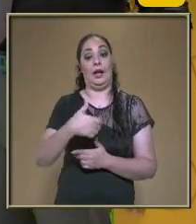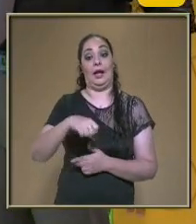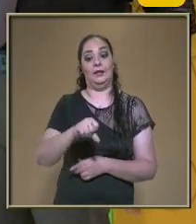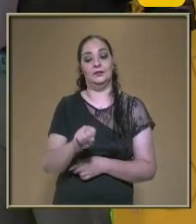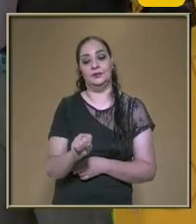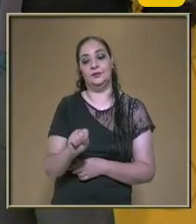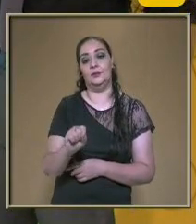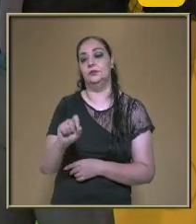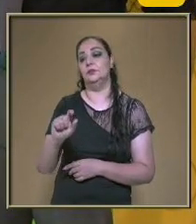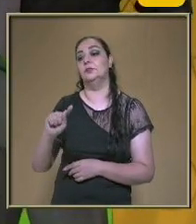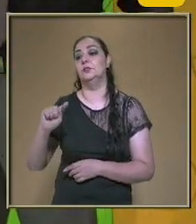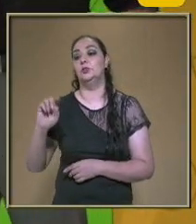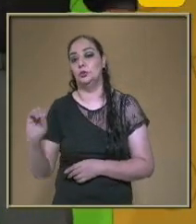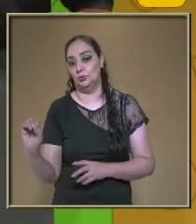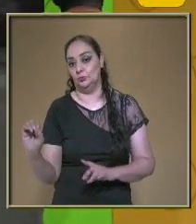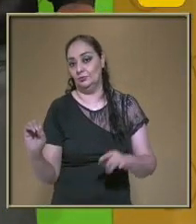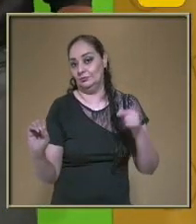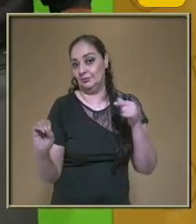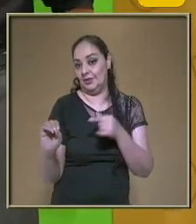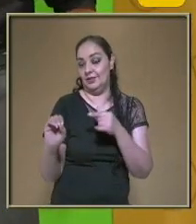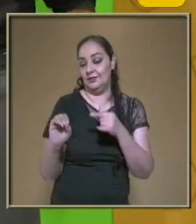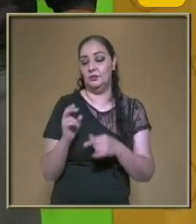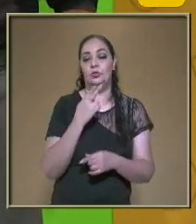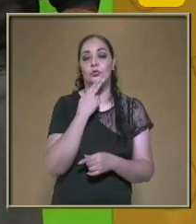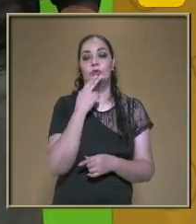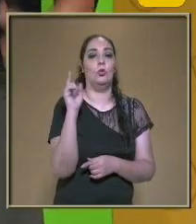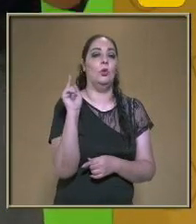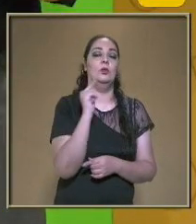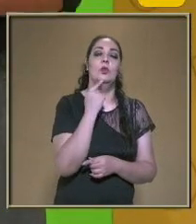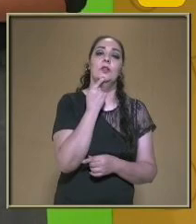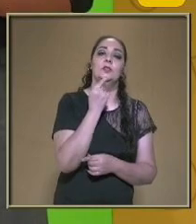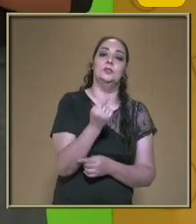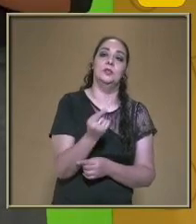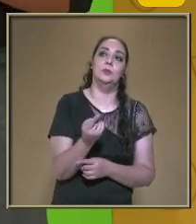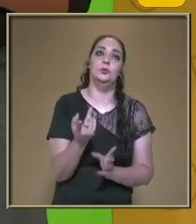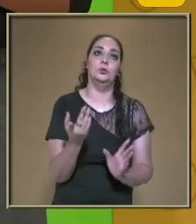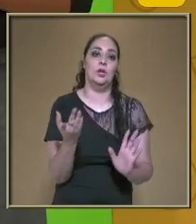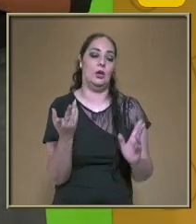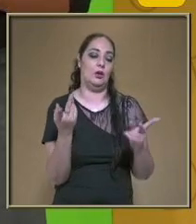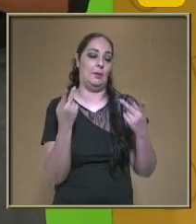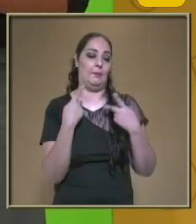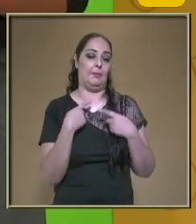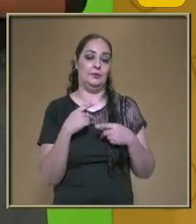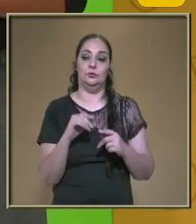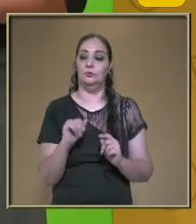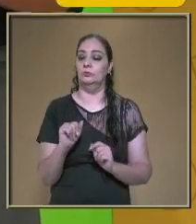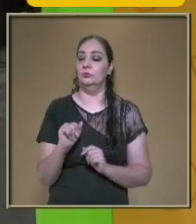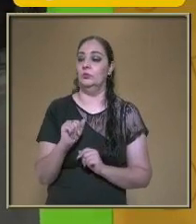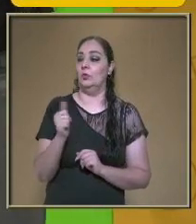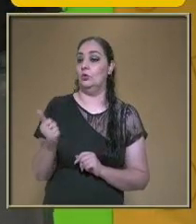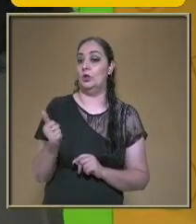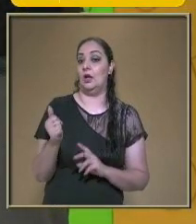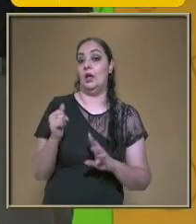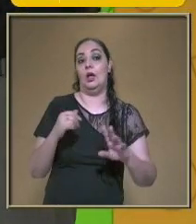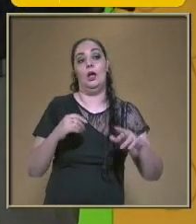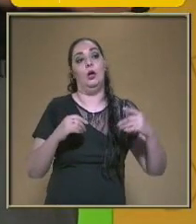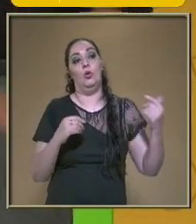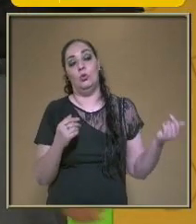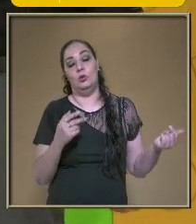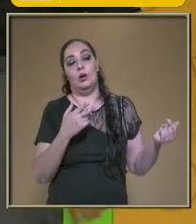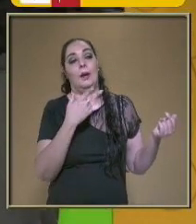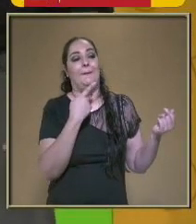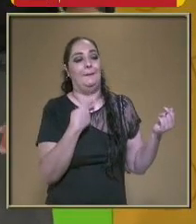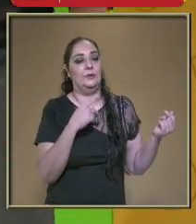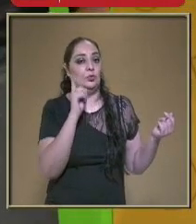Well, has to, it's gonna be used when we describe an obligation for an extra boy